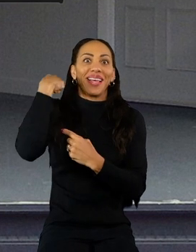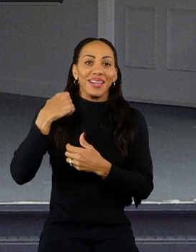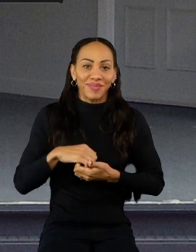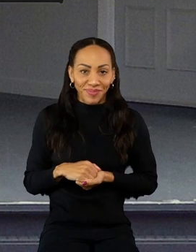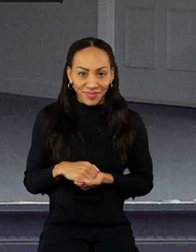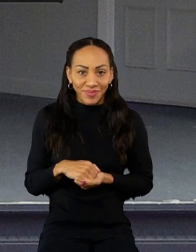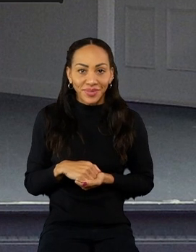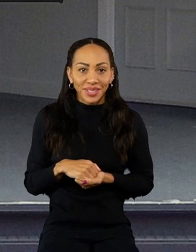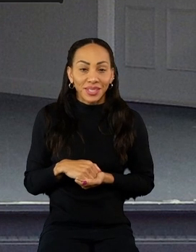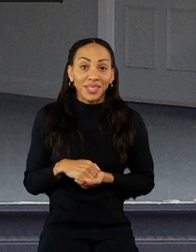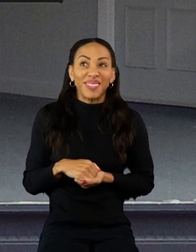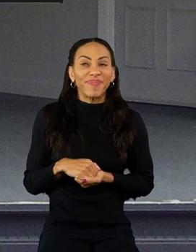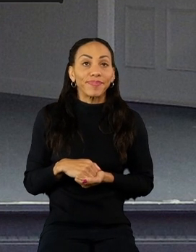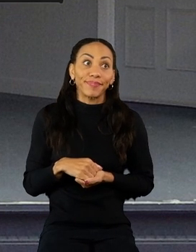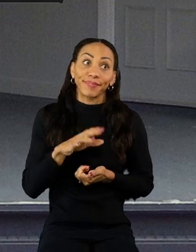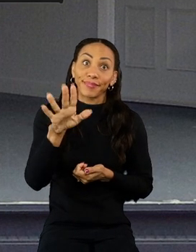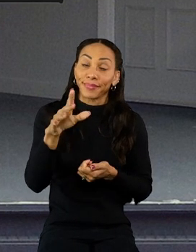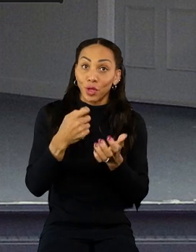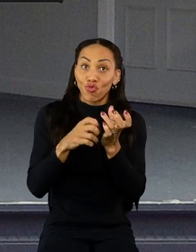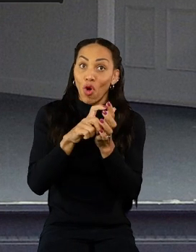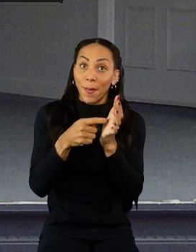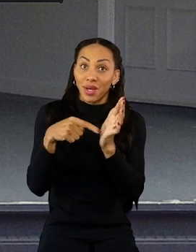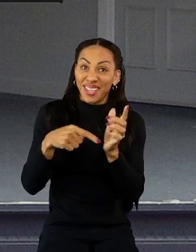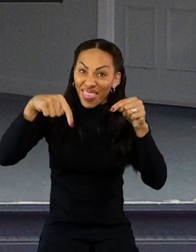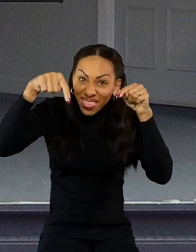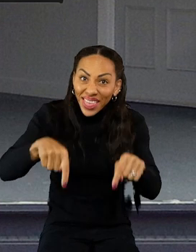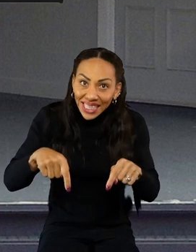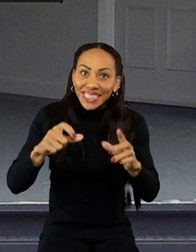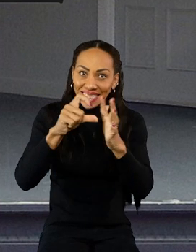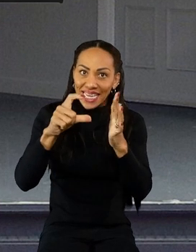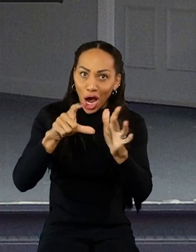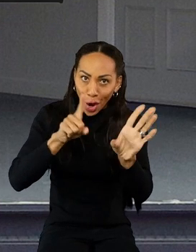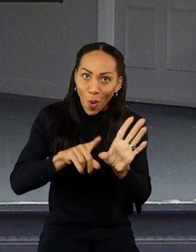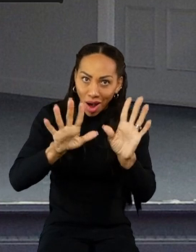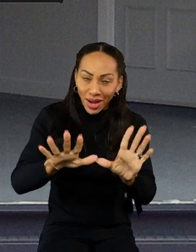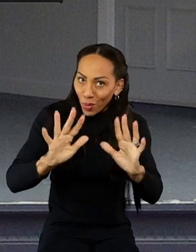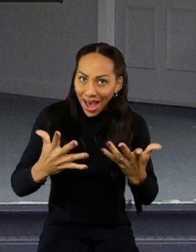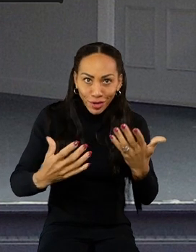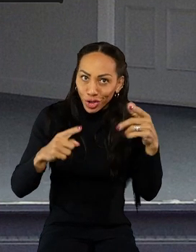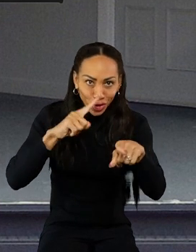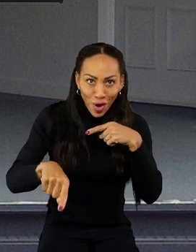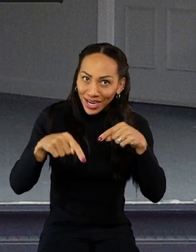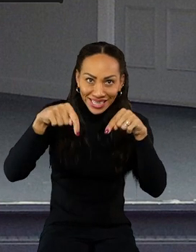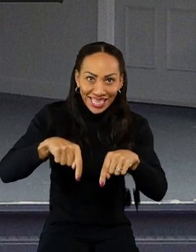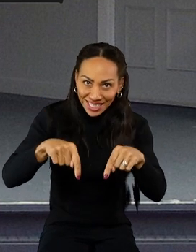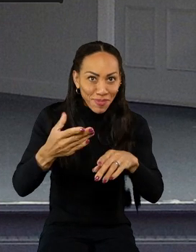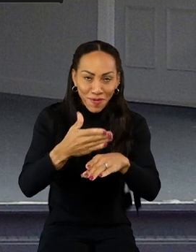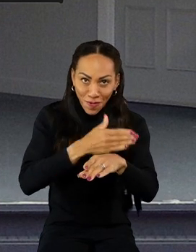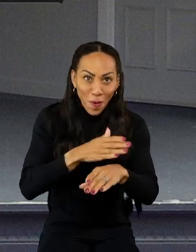Great, thank you, Robert. Yeah, I mean, it is, as is this, quite DIY. We haven't tried this before,